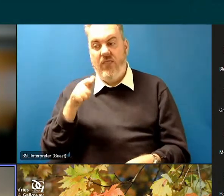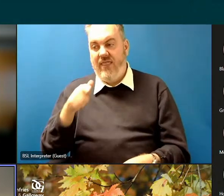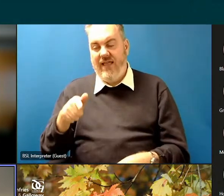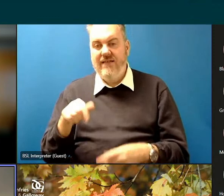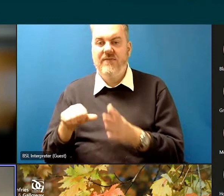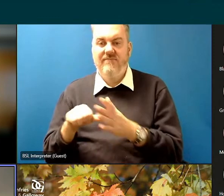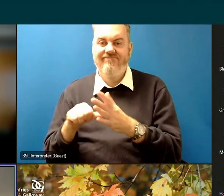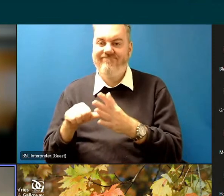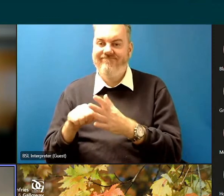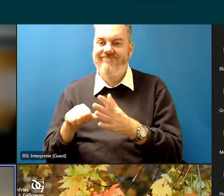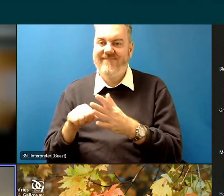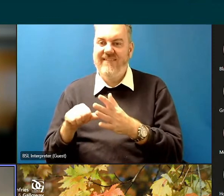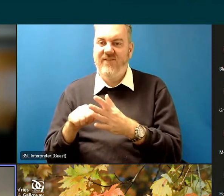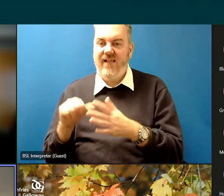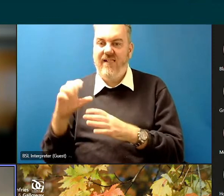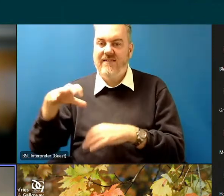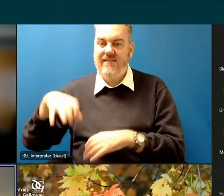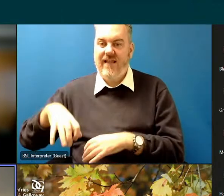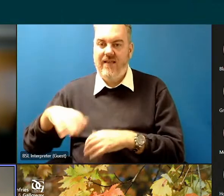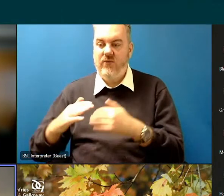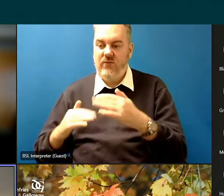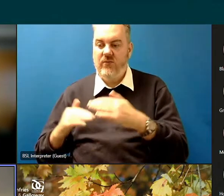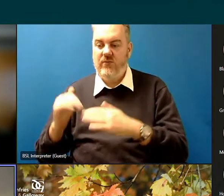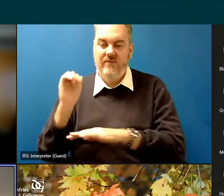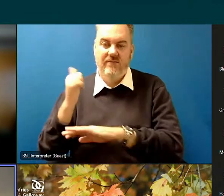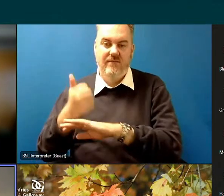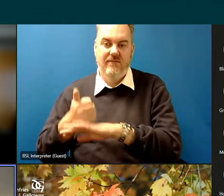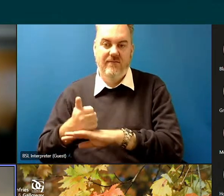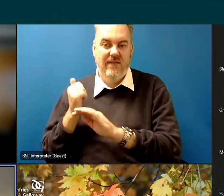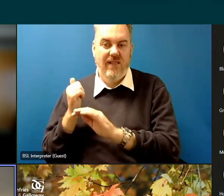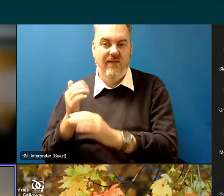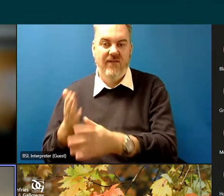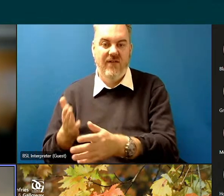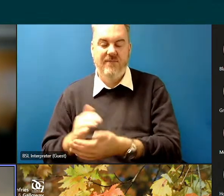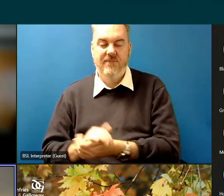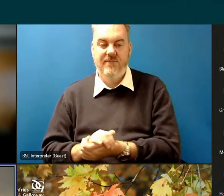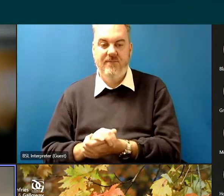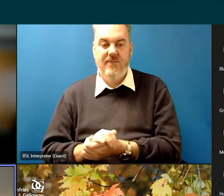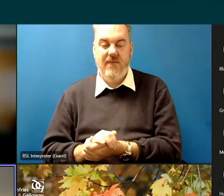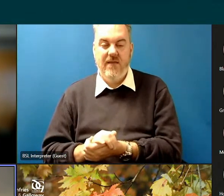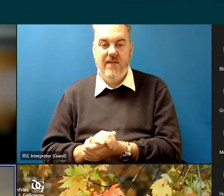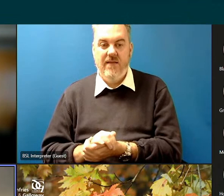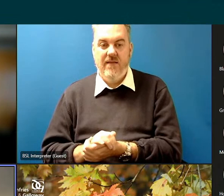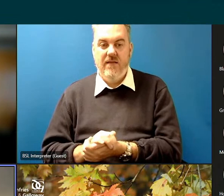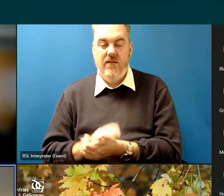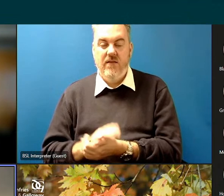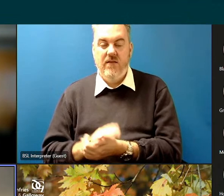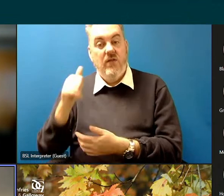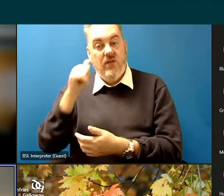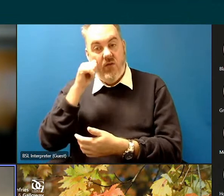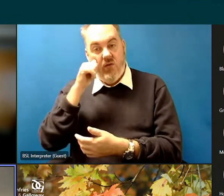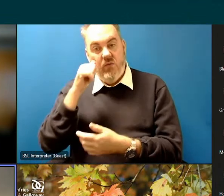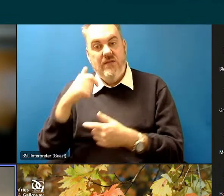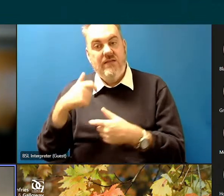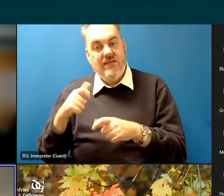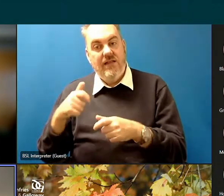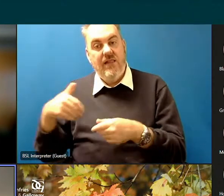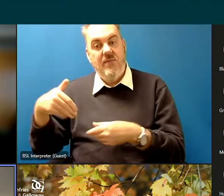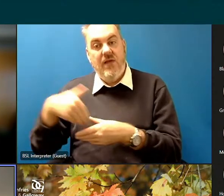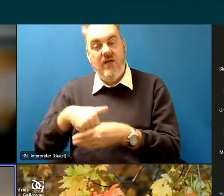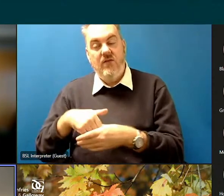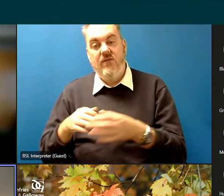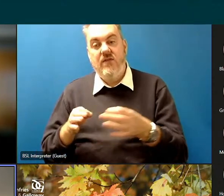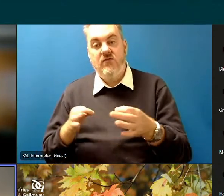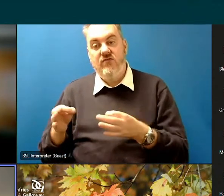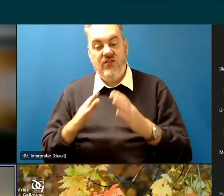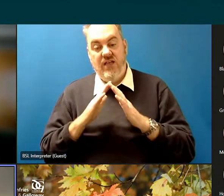particularly challenging site to try and deliver. While it is still within the Strategic Housing Investment